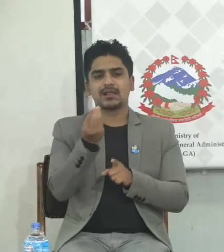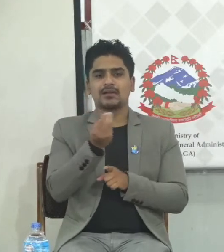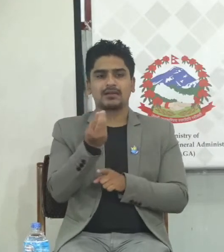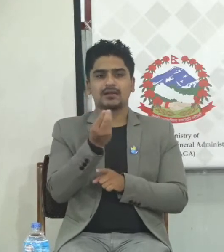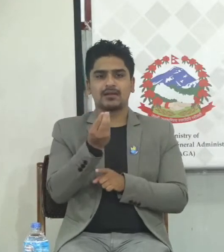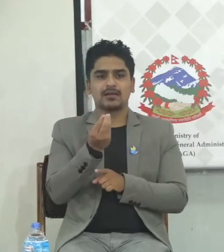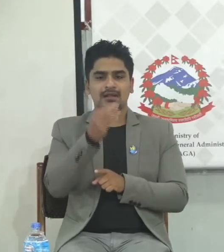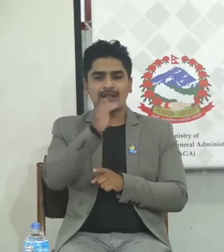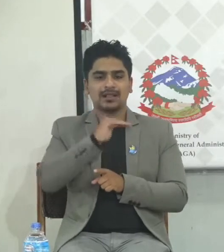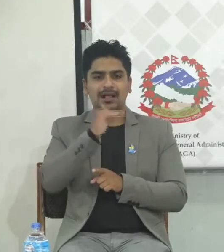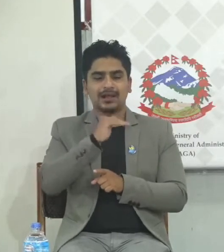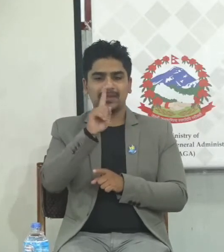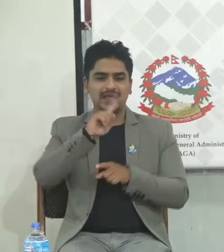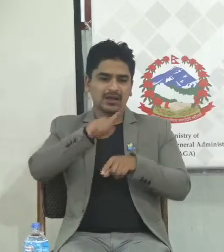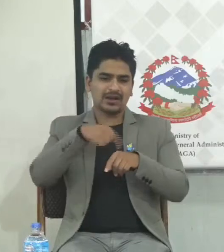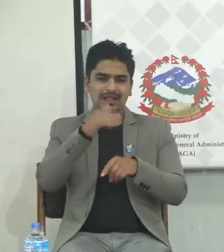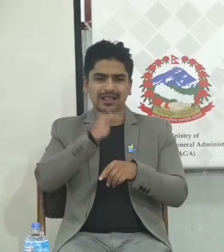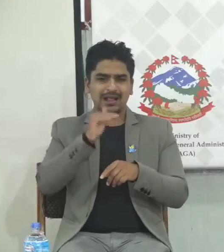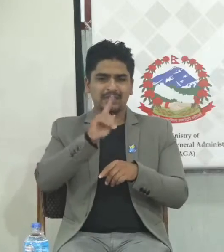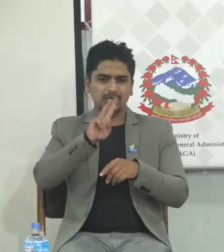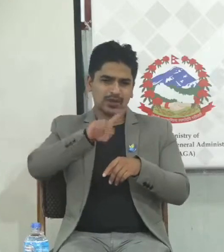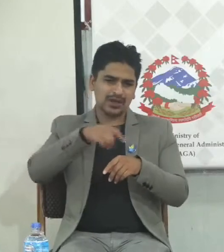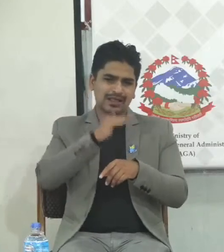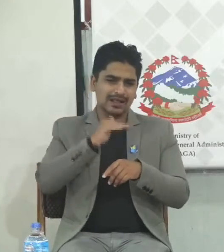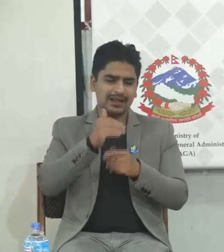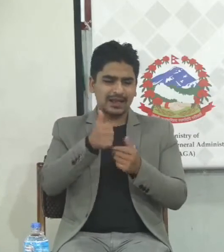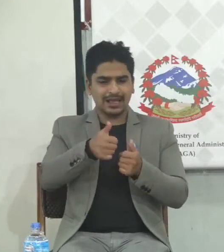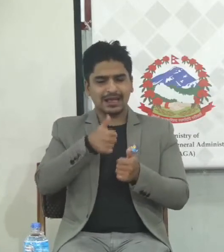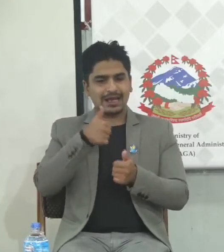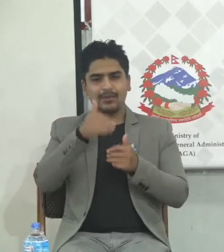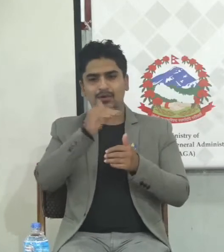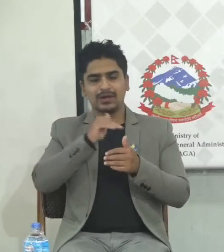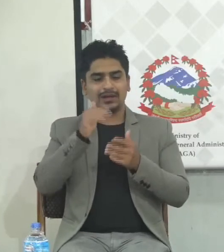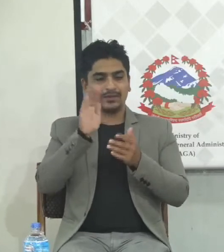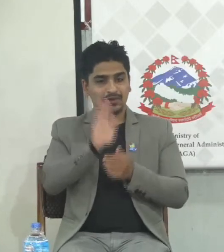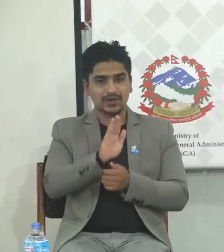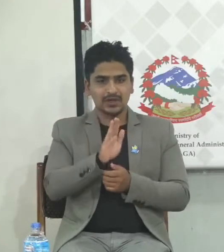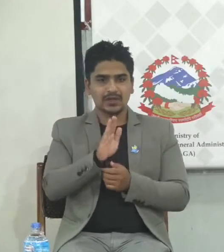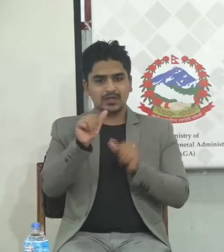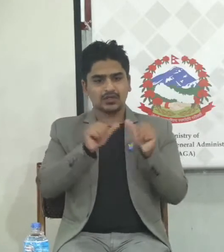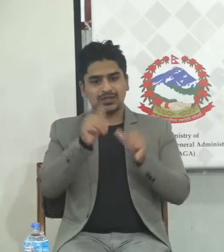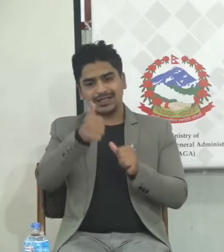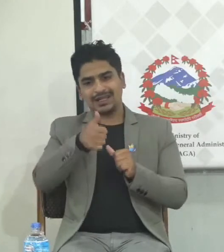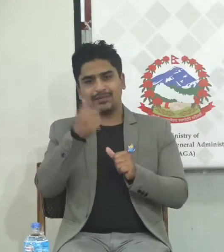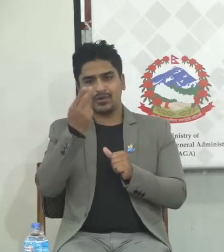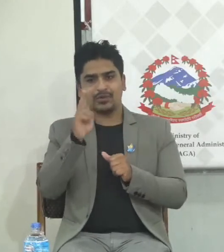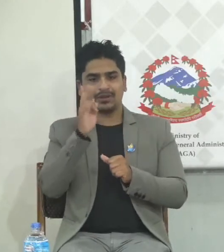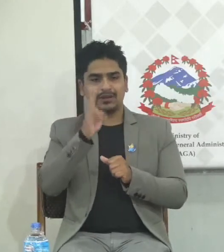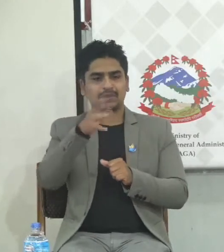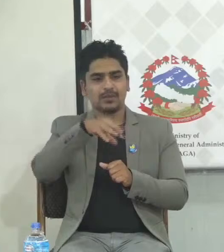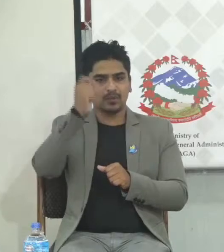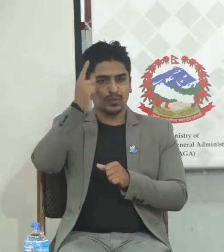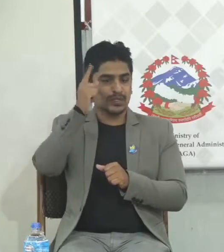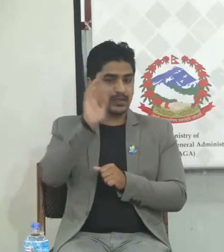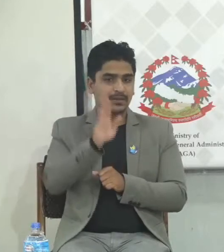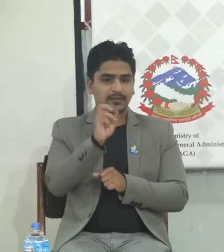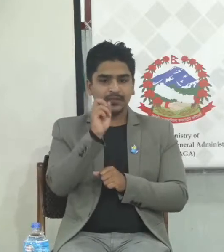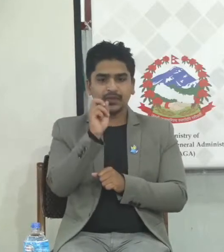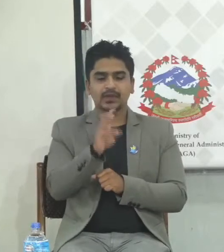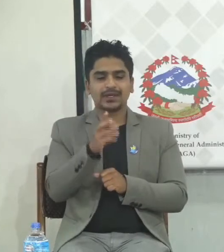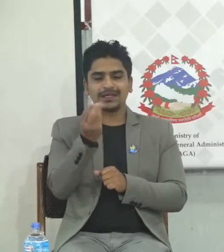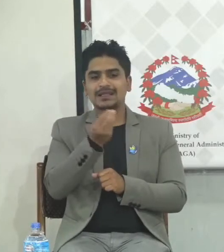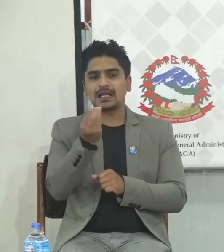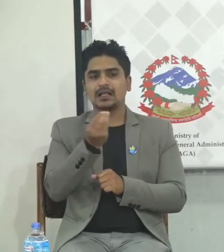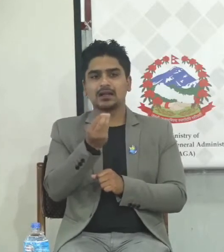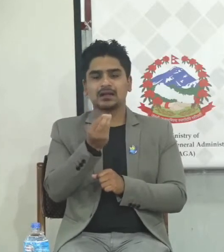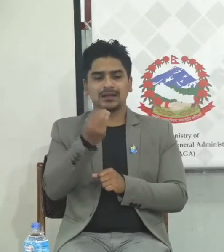better training, that's fine, but if not, then they can also take a very basic trainings, and we can do this service from the